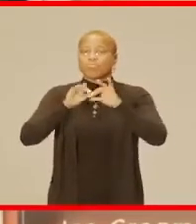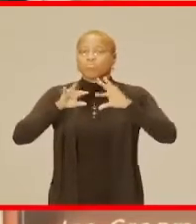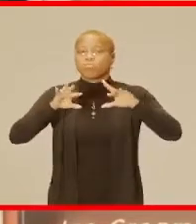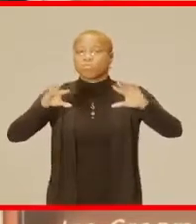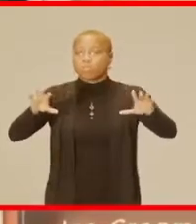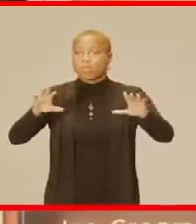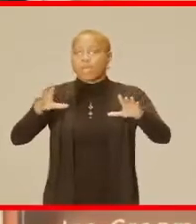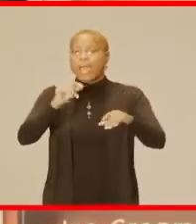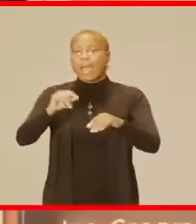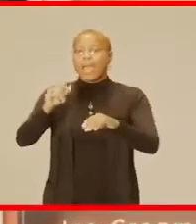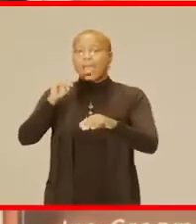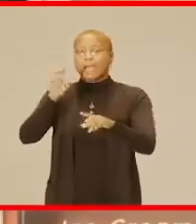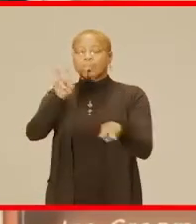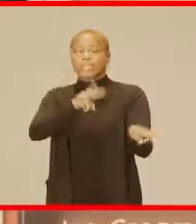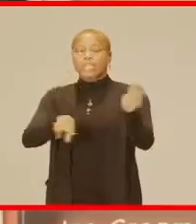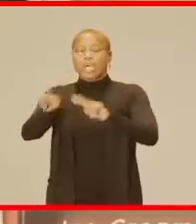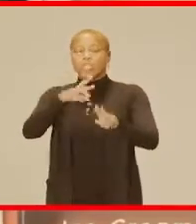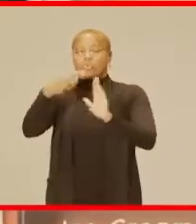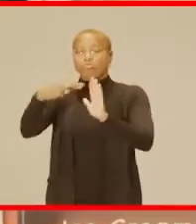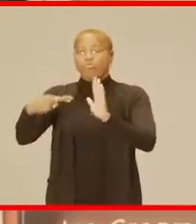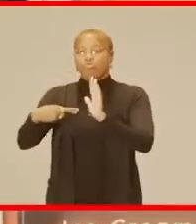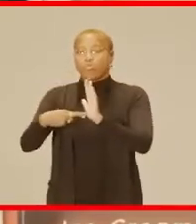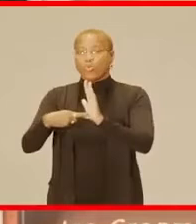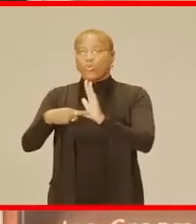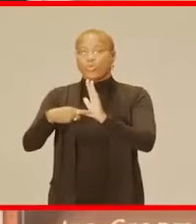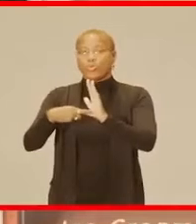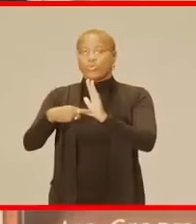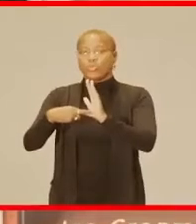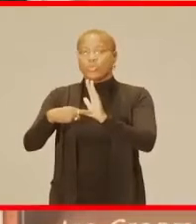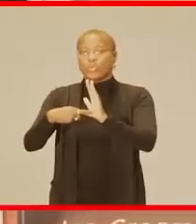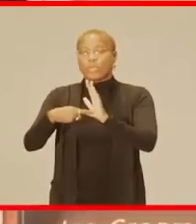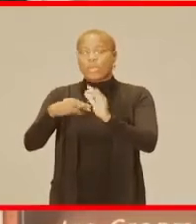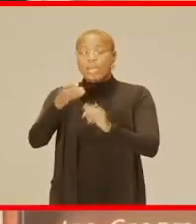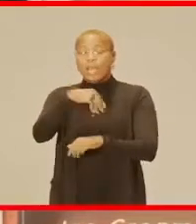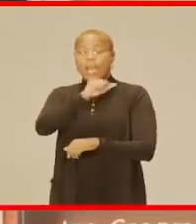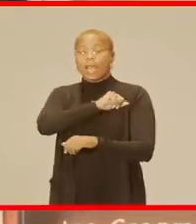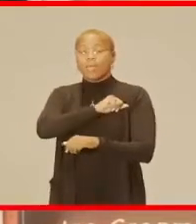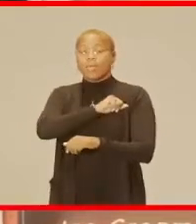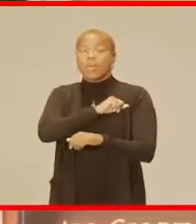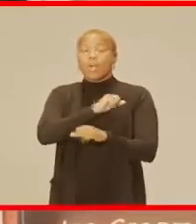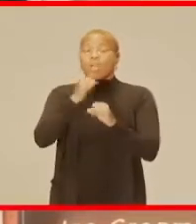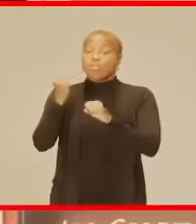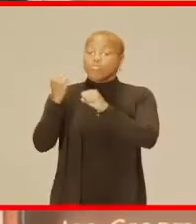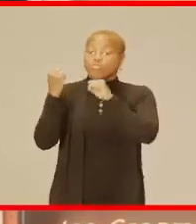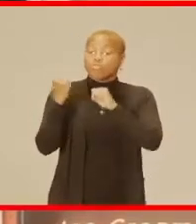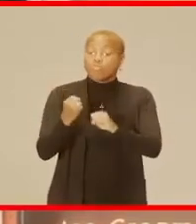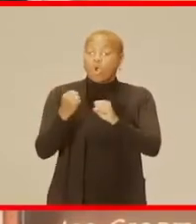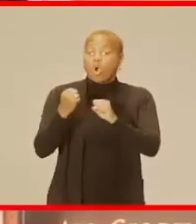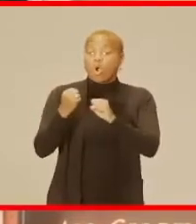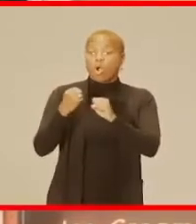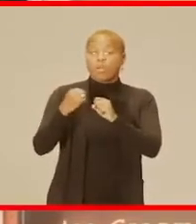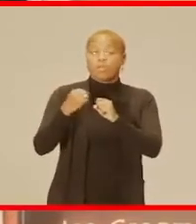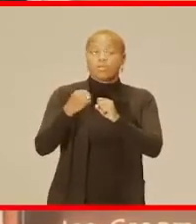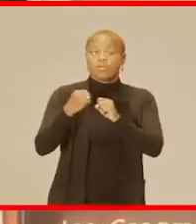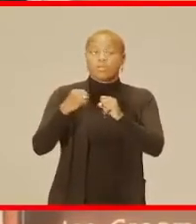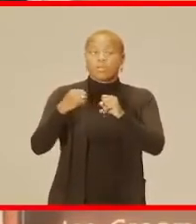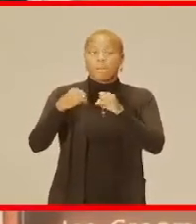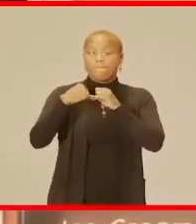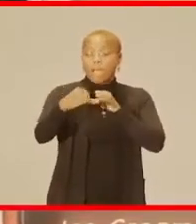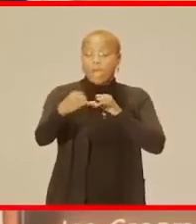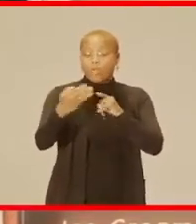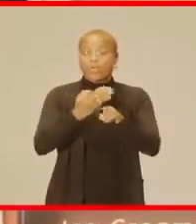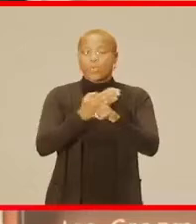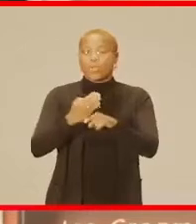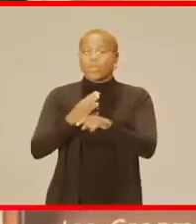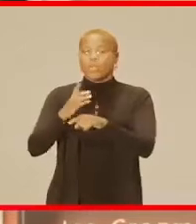anime. The Japanese have a very strong line in their work between fantasy and reality, and as a